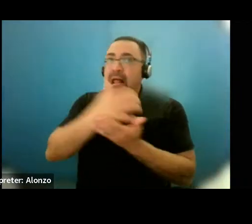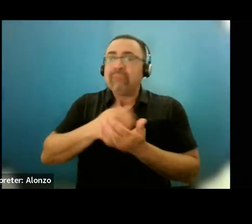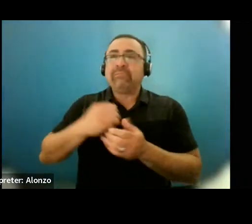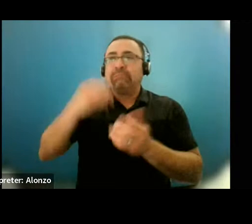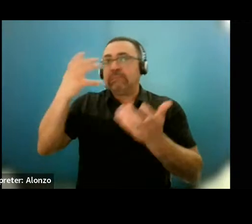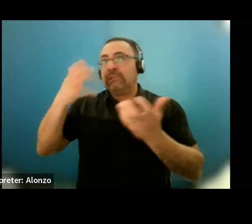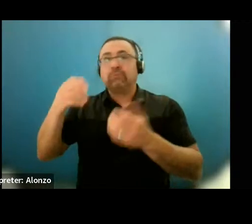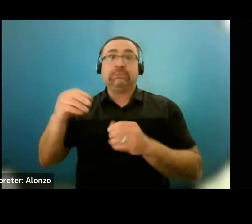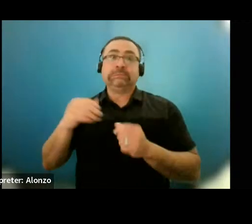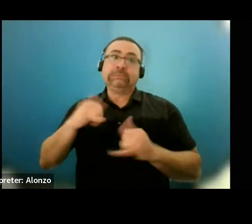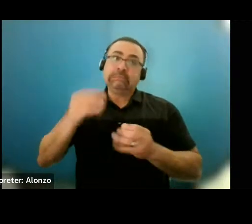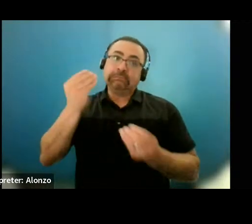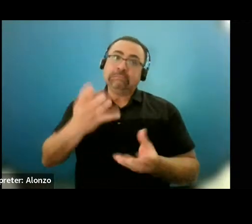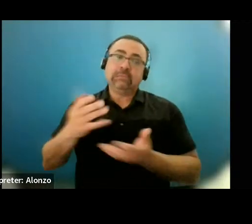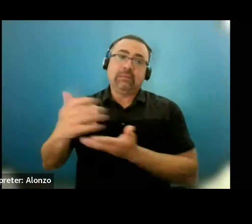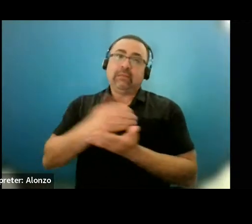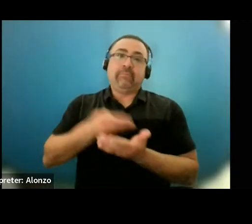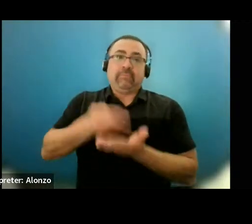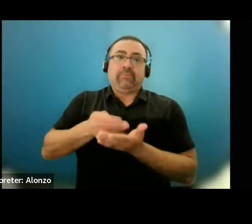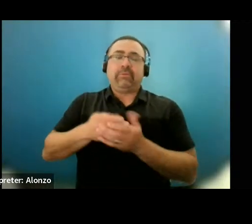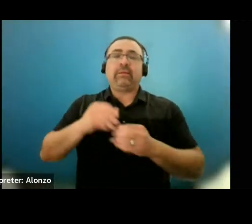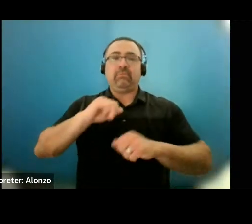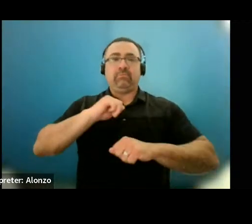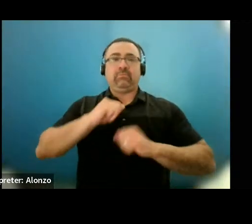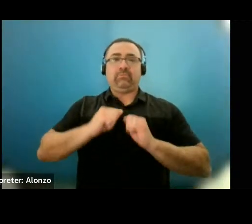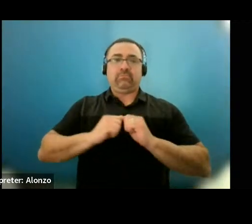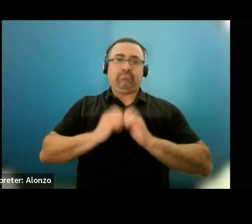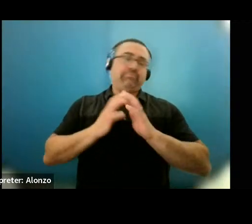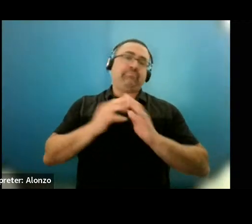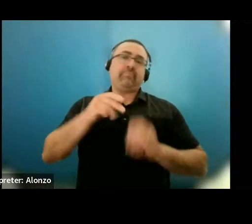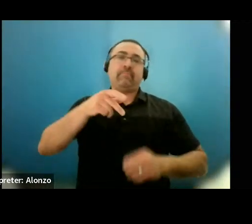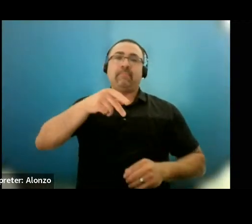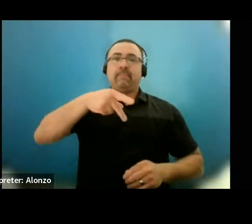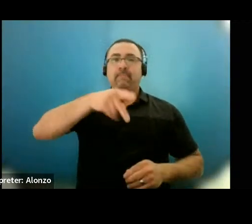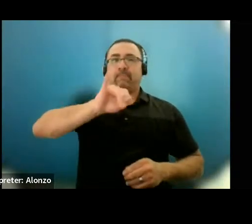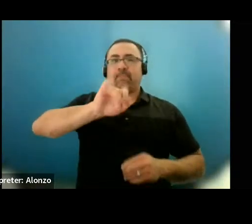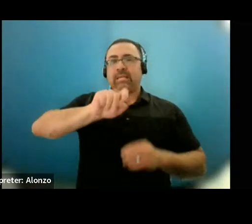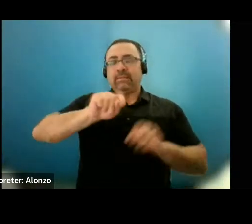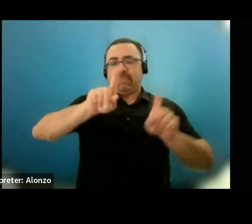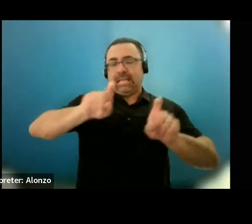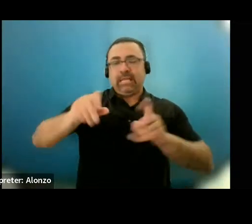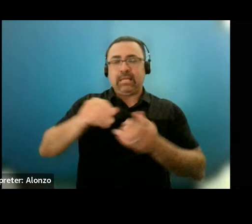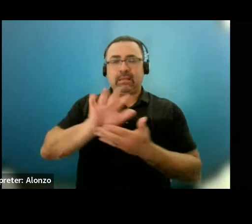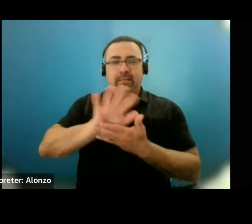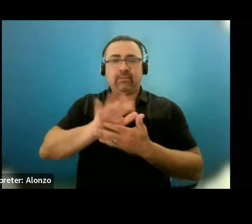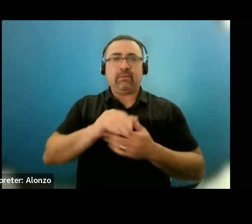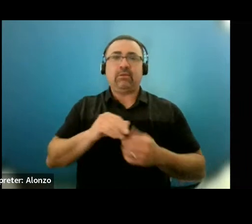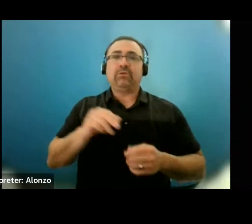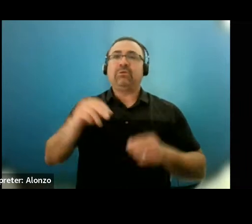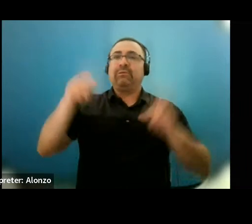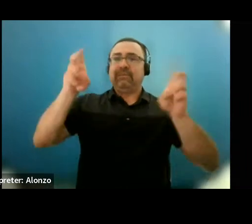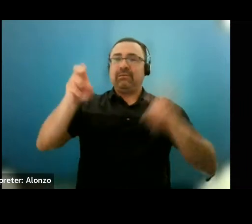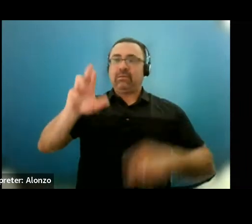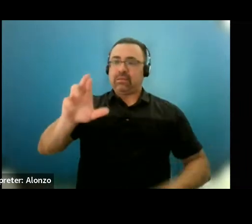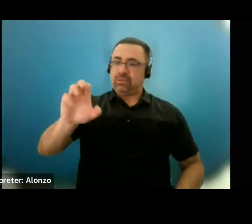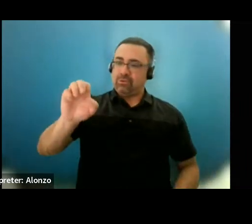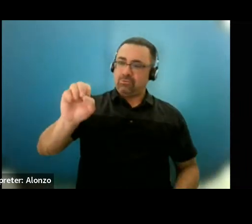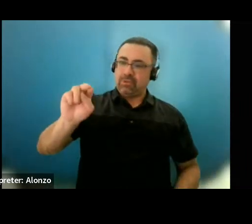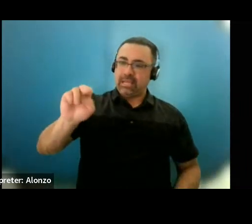pilot, and it's called Renegades, because I wasn't allowed to use the term